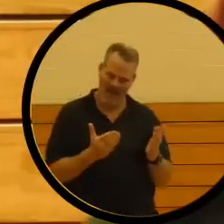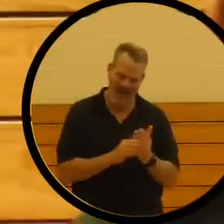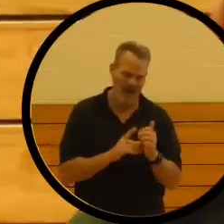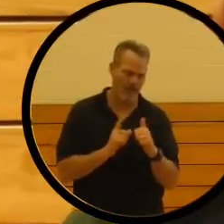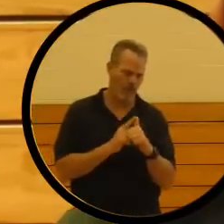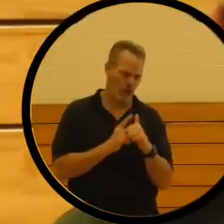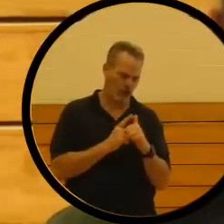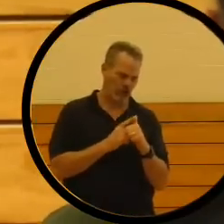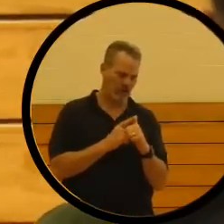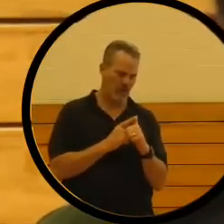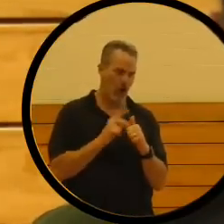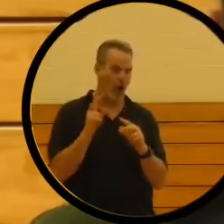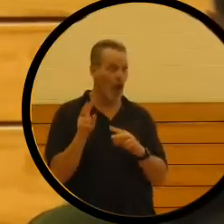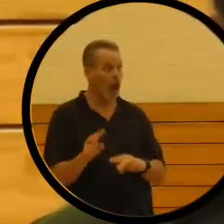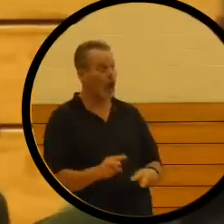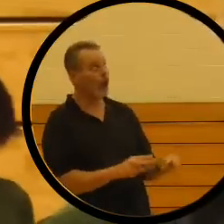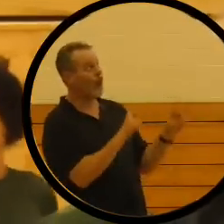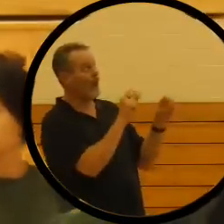first.